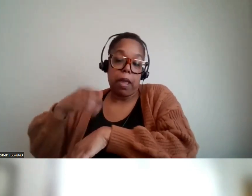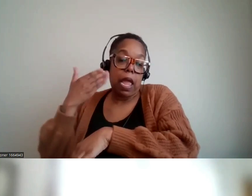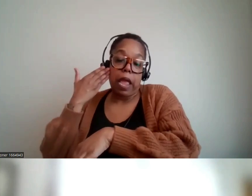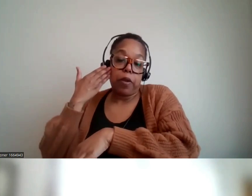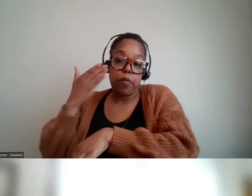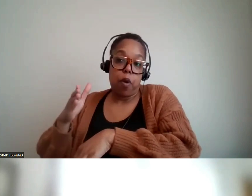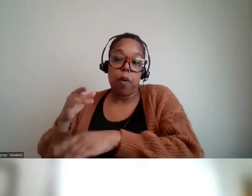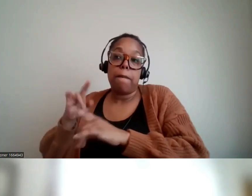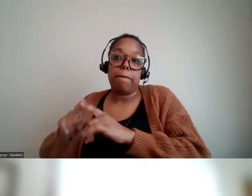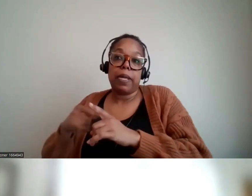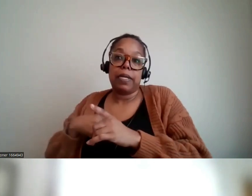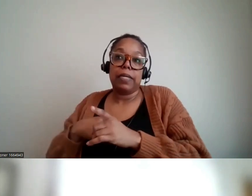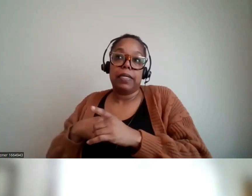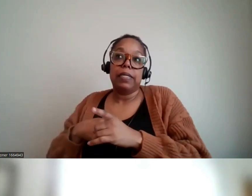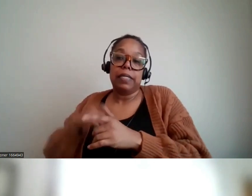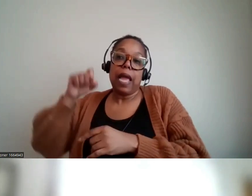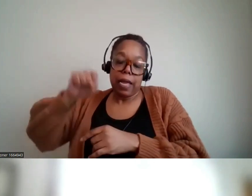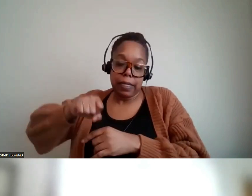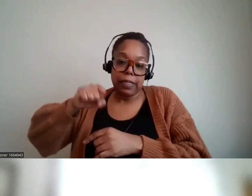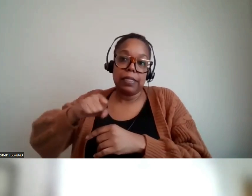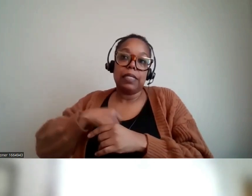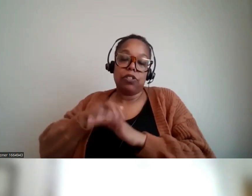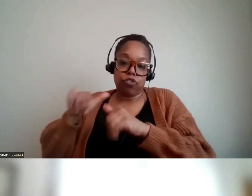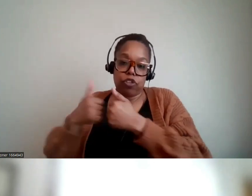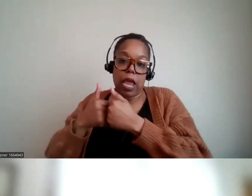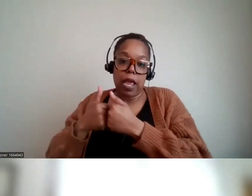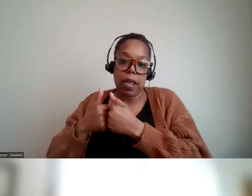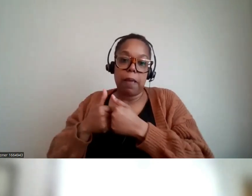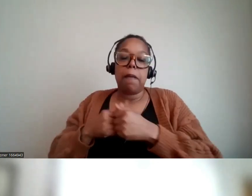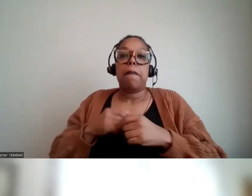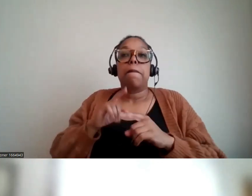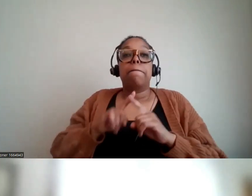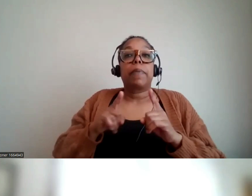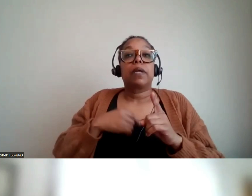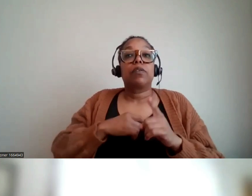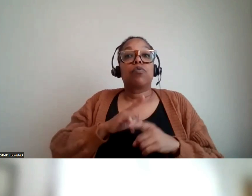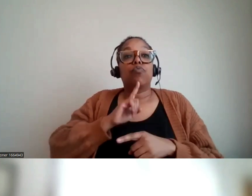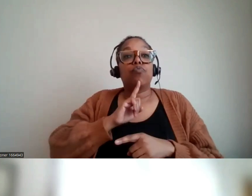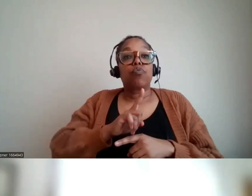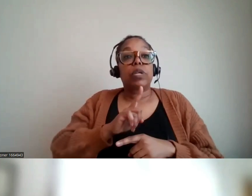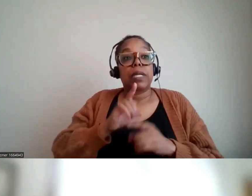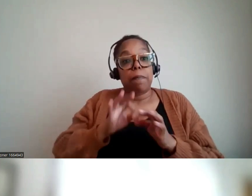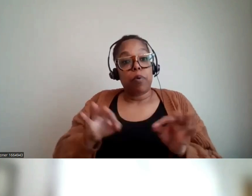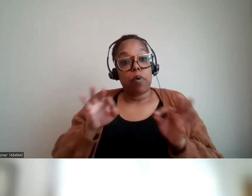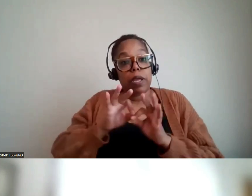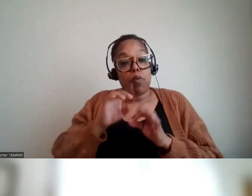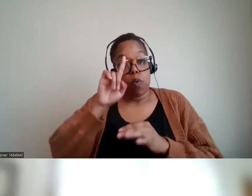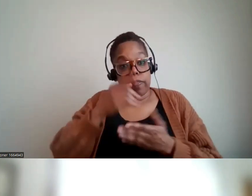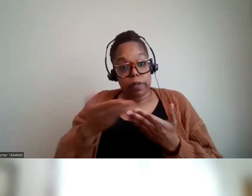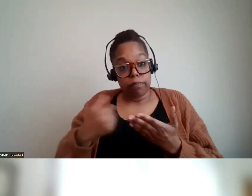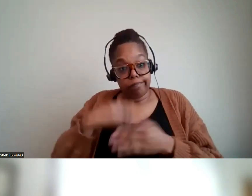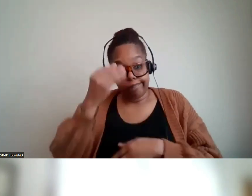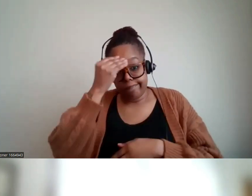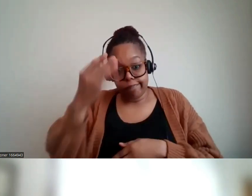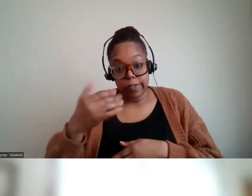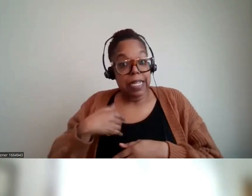that workforce is never a challenge, but the one thing I will say about the workforce that is really, really important, if you don't feel